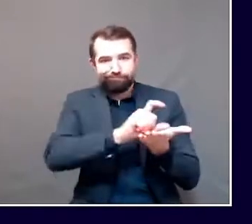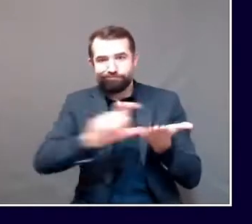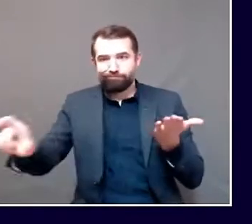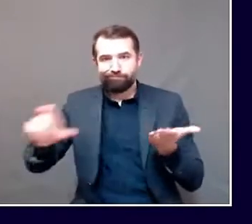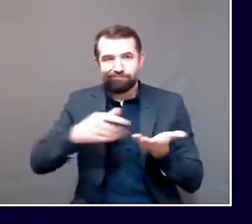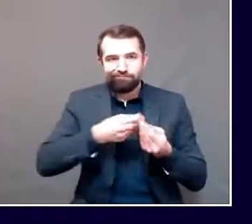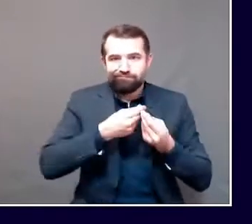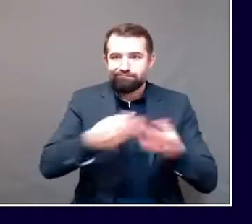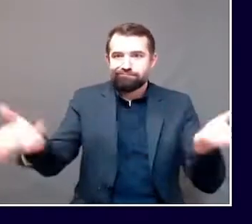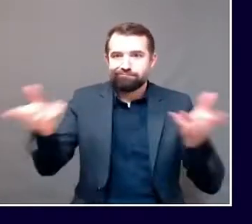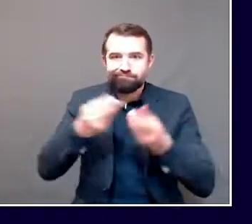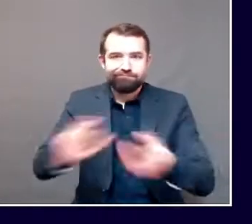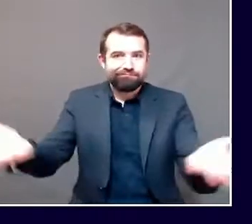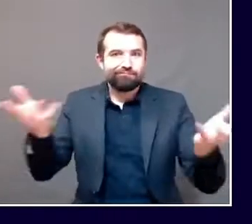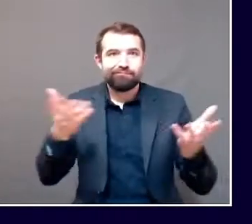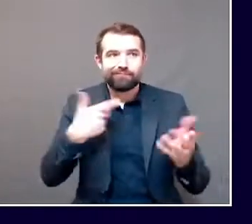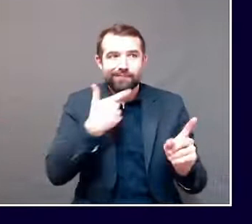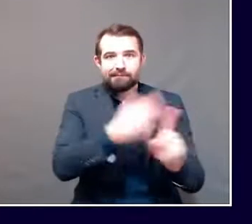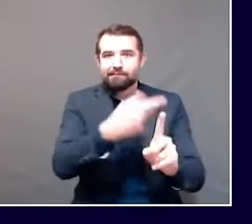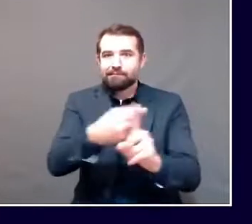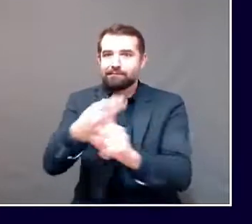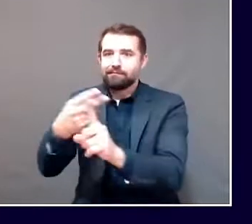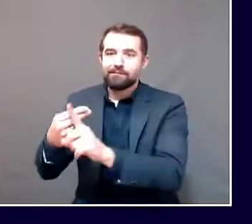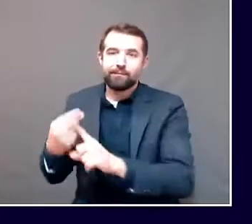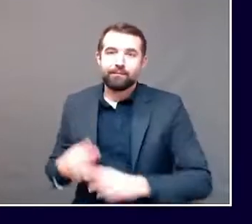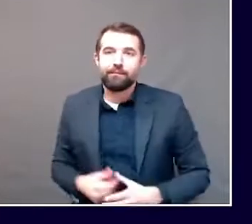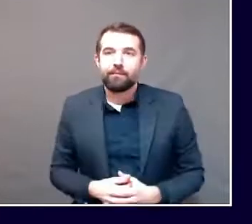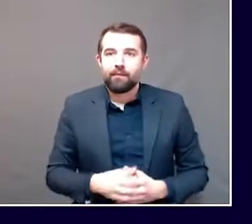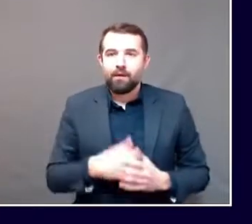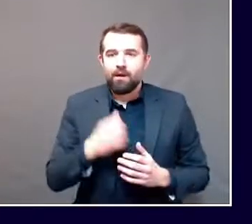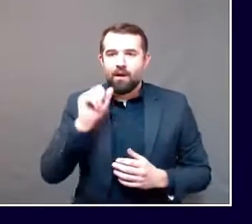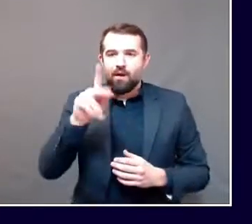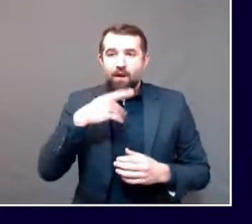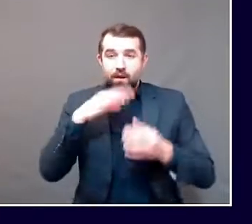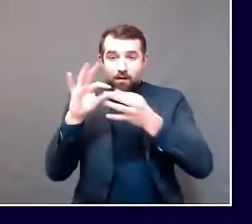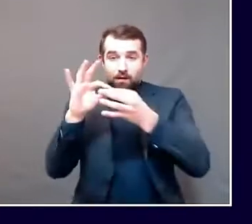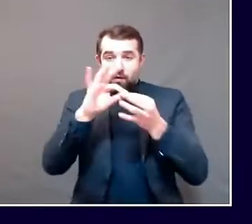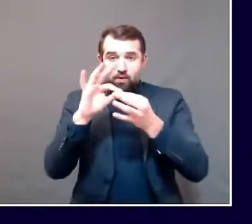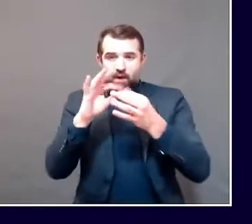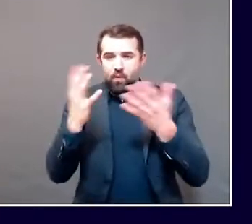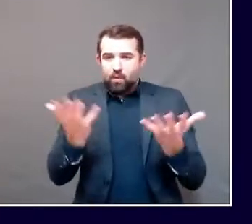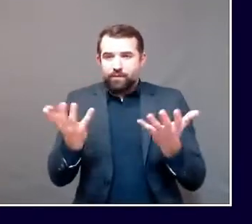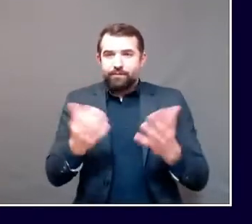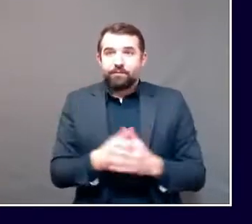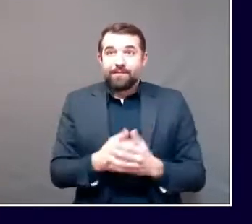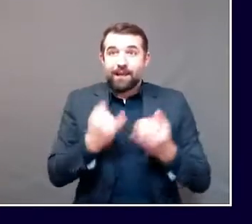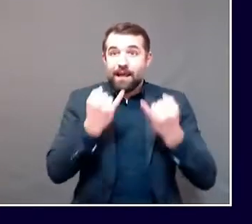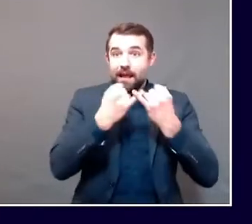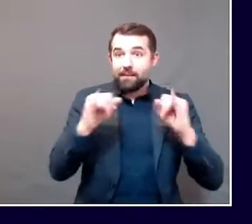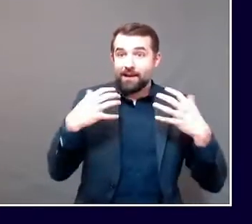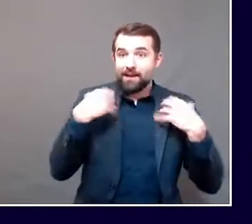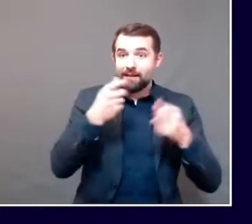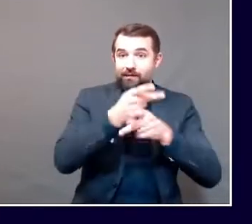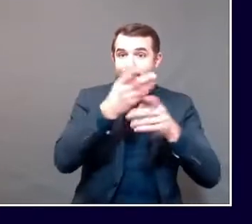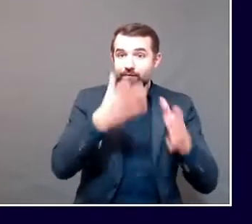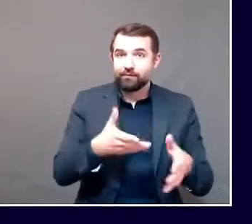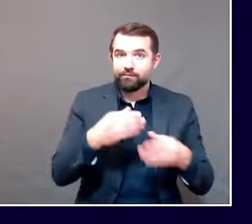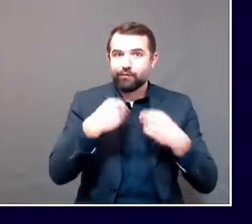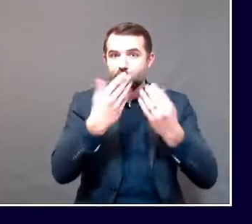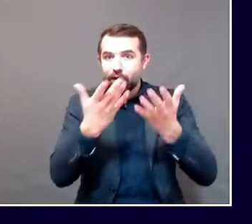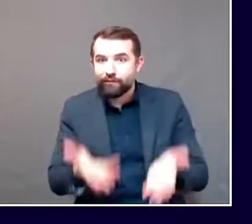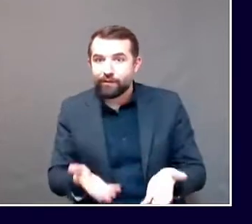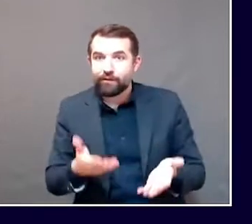can. So that coordinating piece, would that be that the independent healthcare provider could reach out to a local